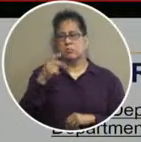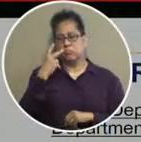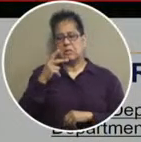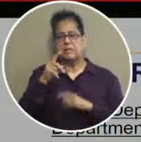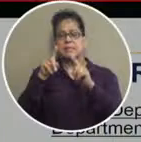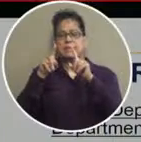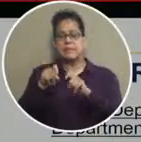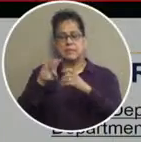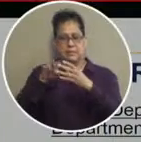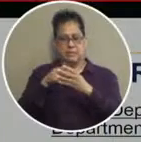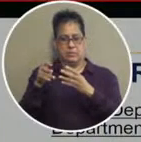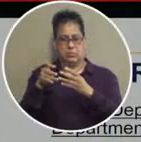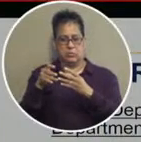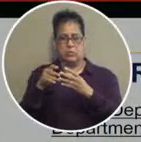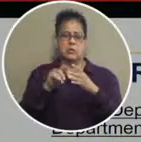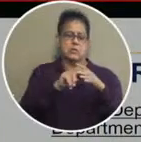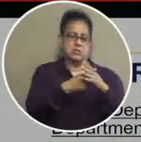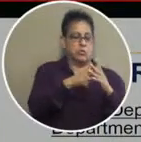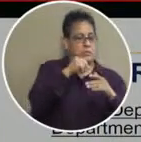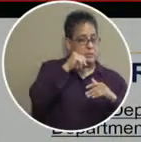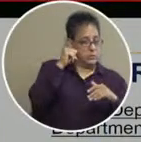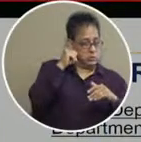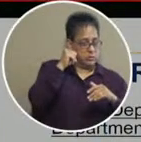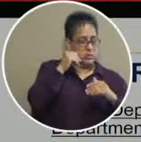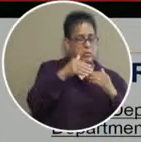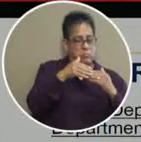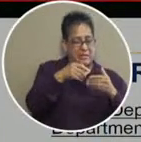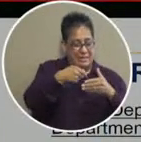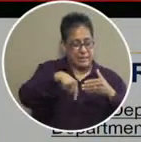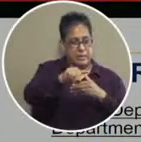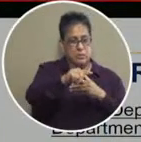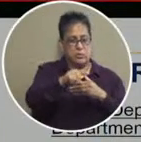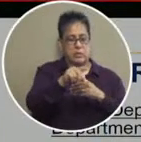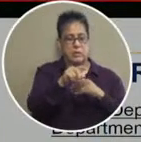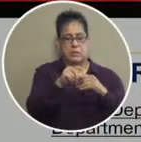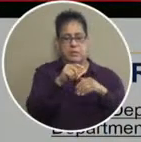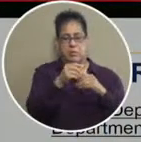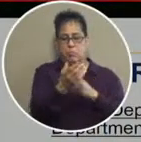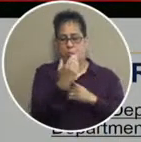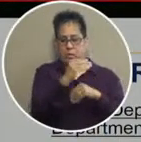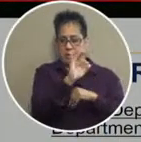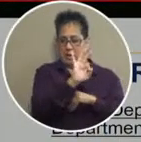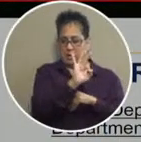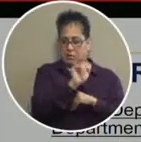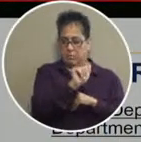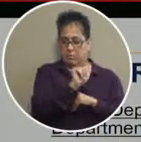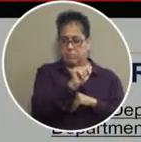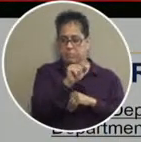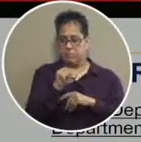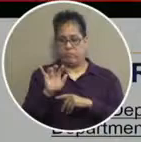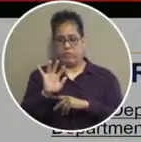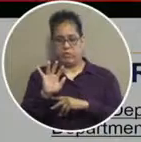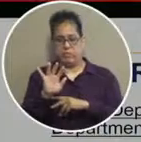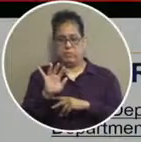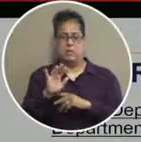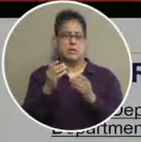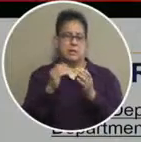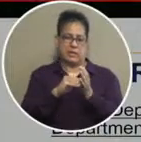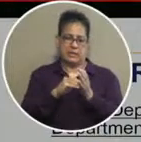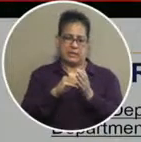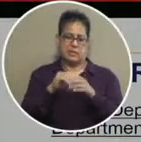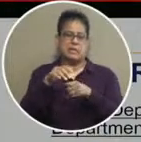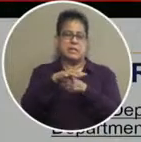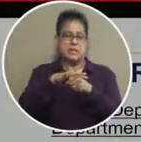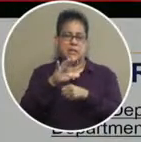you. It began again yesterday and running through next week, 9 to 5. They're going to be all over the county again,